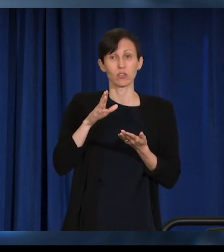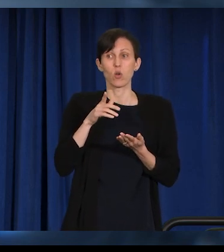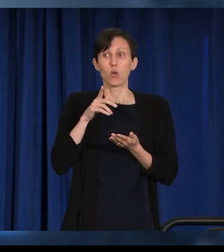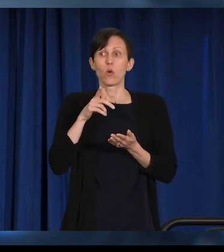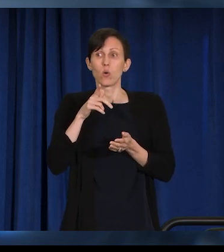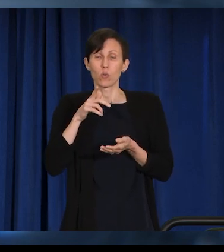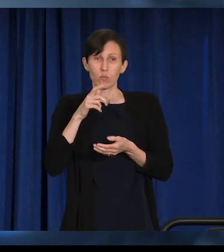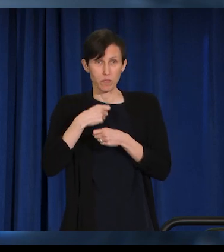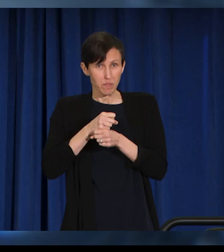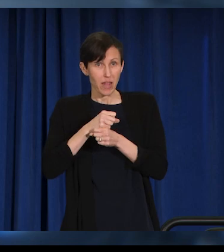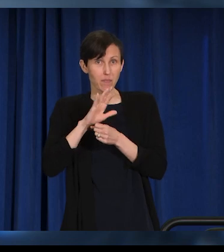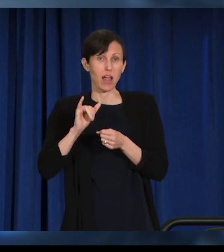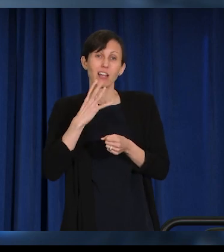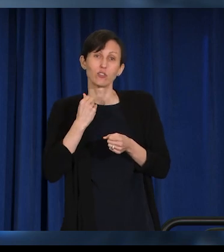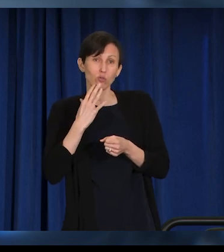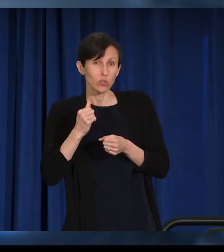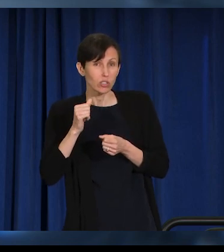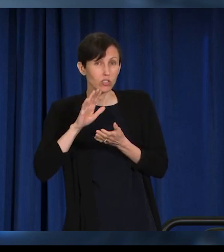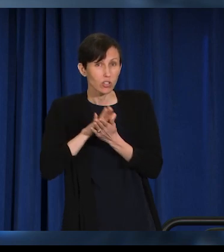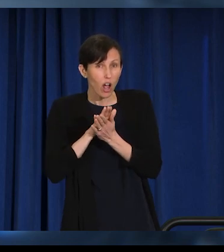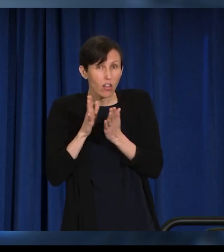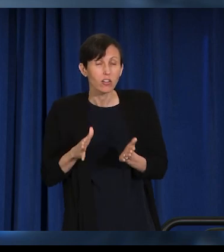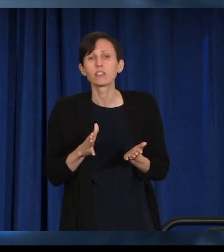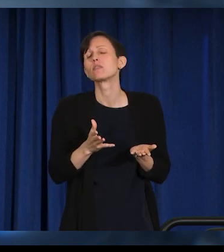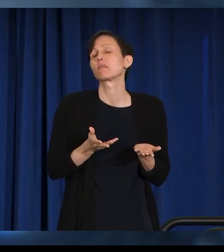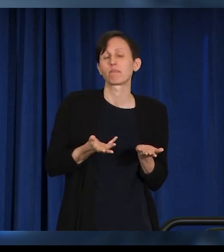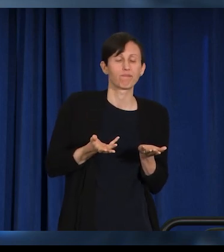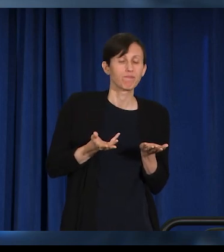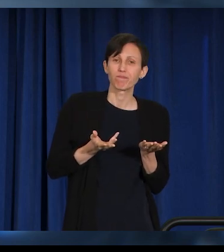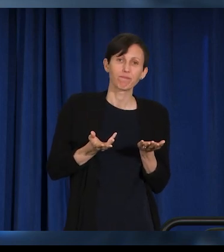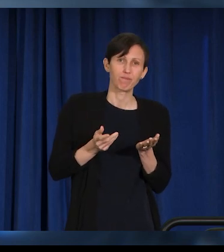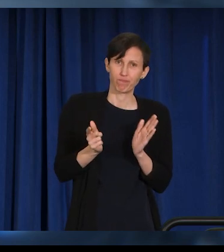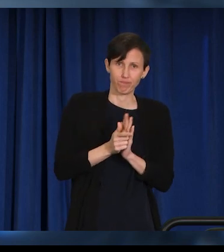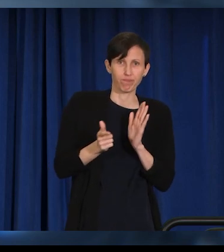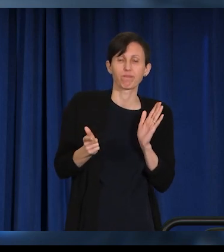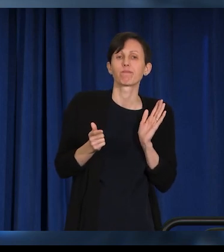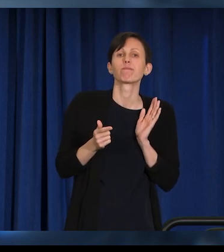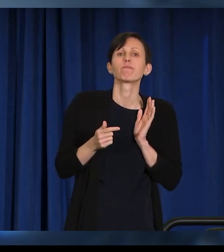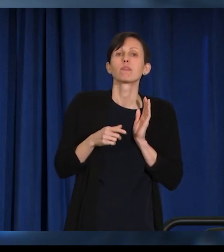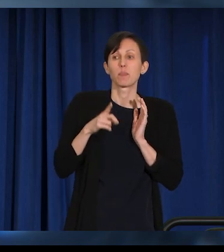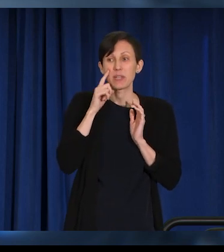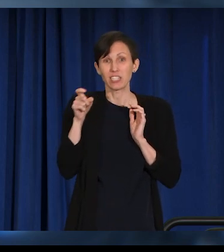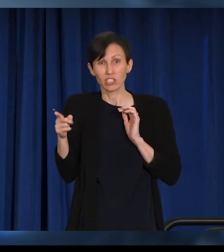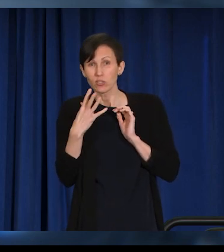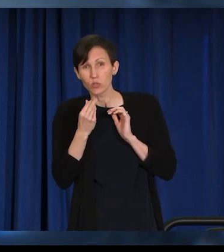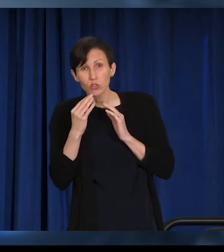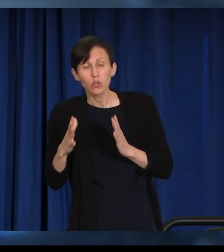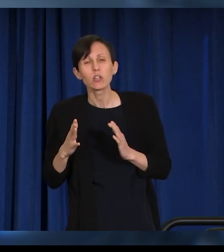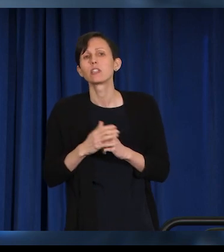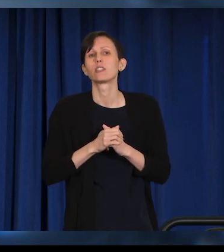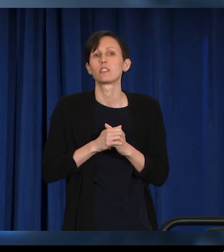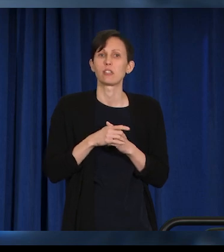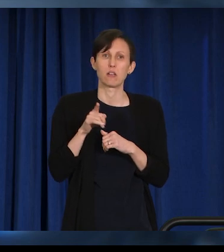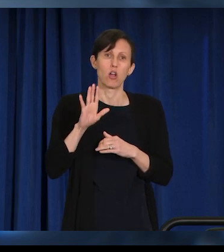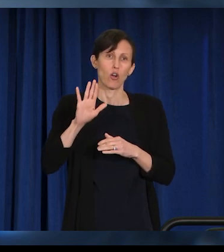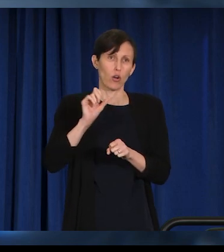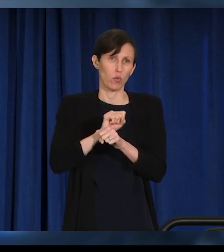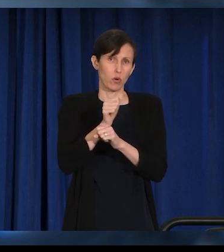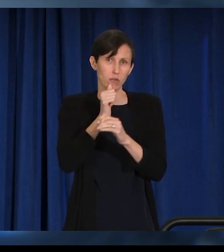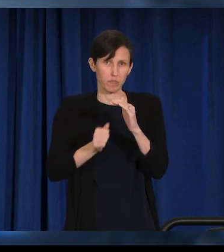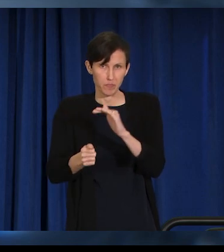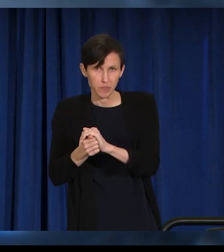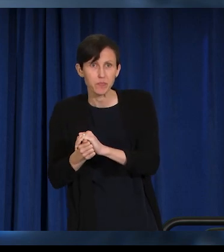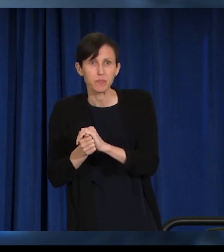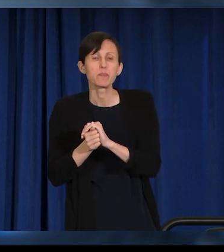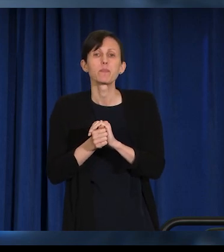when Grunya's work was referenced, she was not given credit until contemporary historians rediscovered her. And I just did air quotes